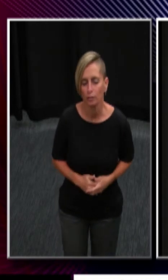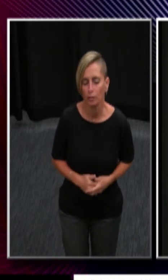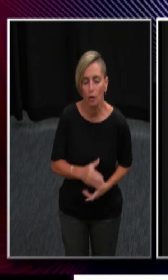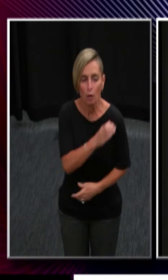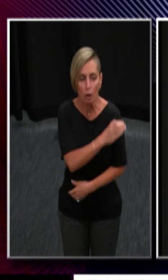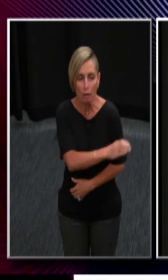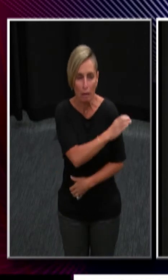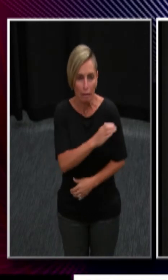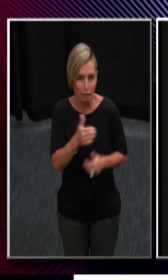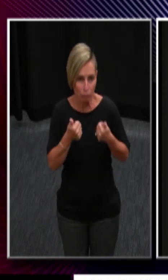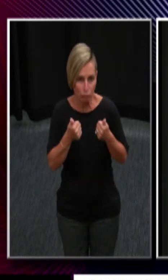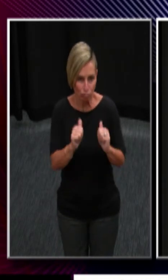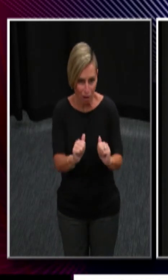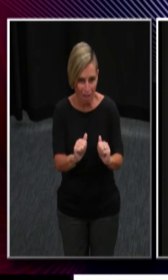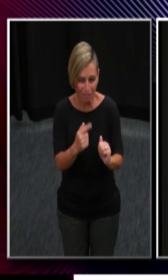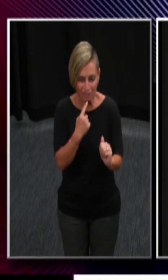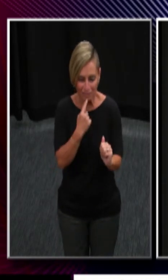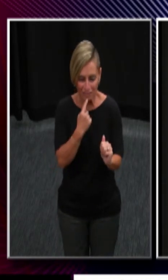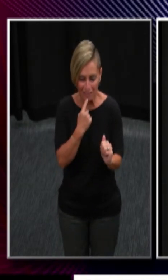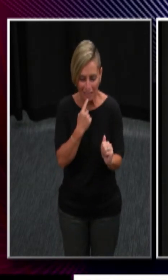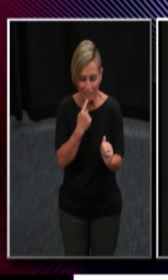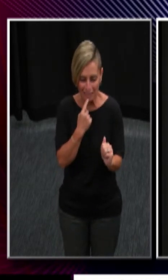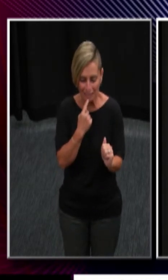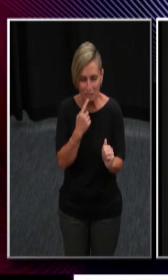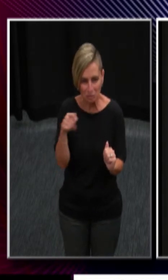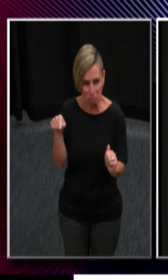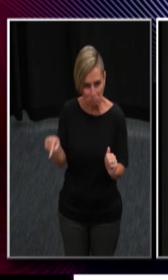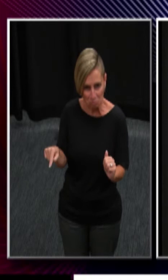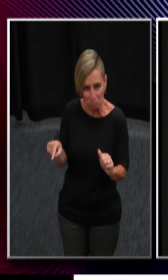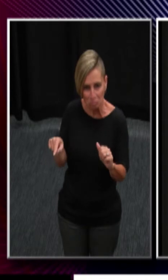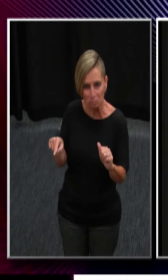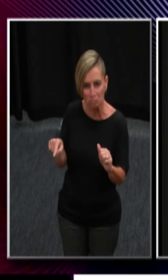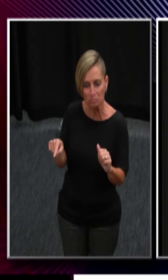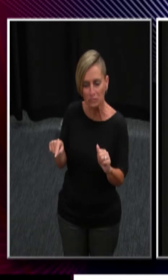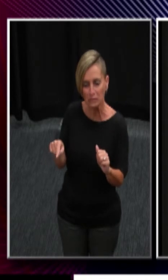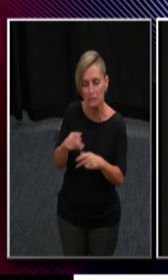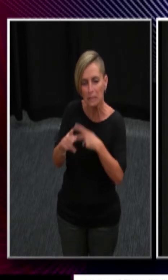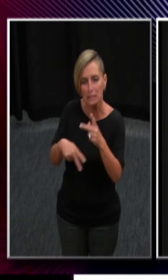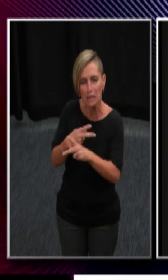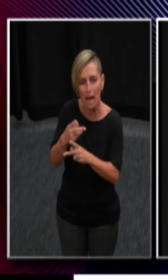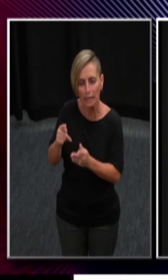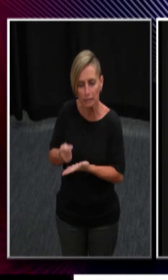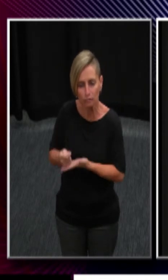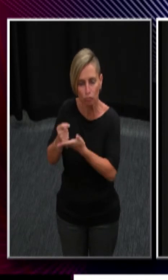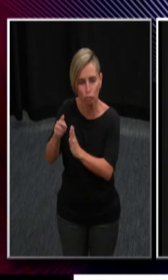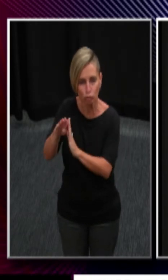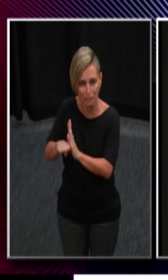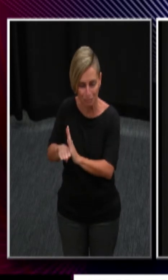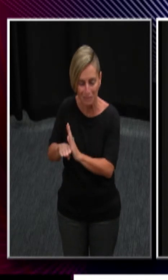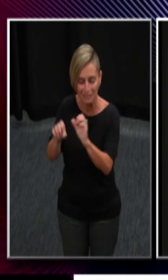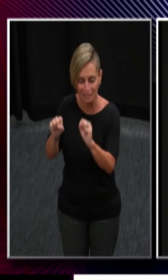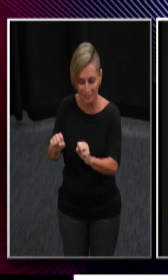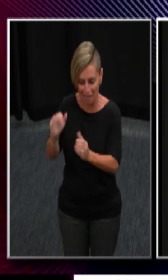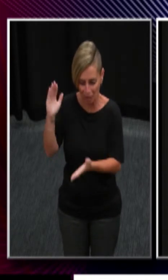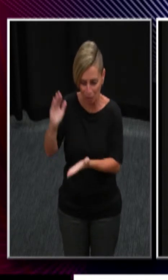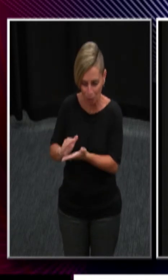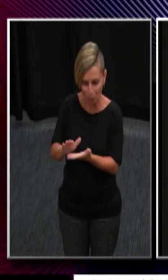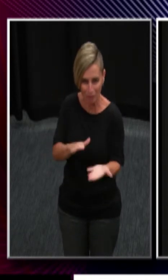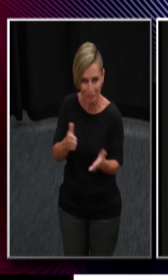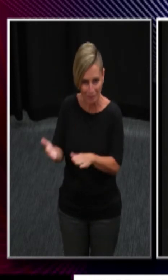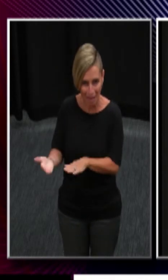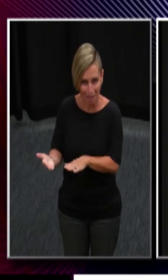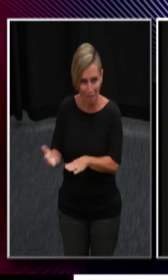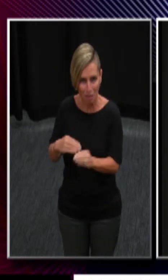that these types of treatment could reduce infection, hospitalization, and death by over 70%, which is